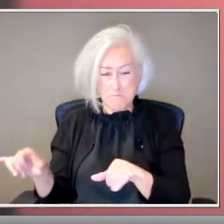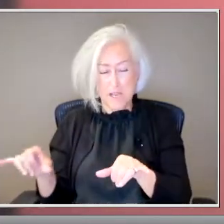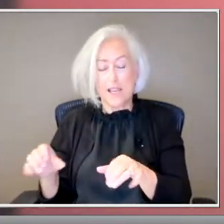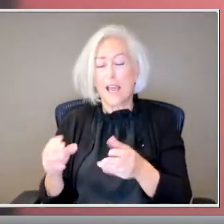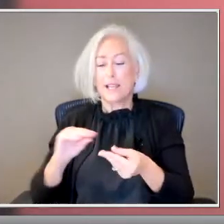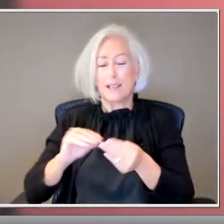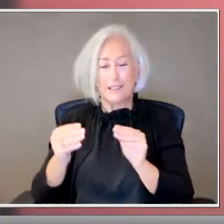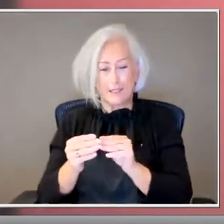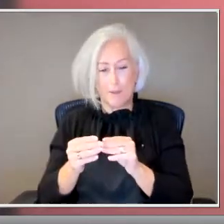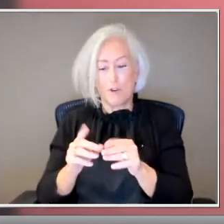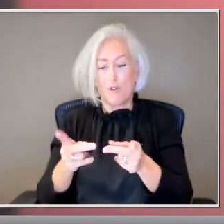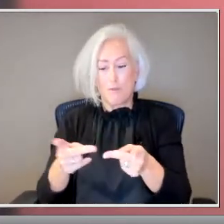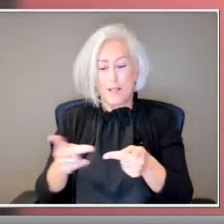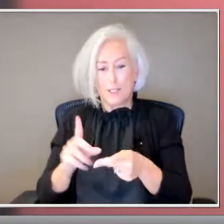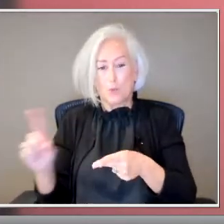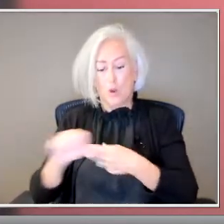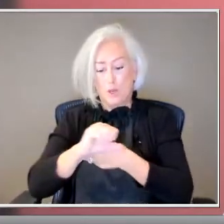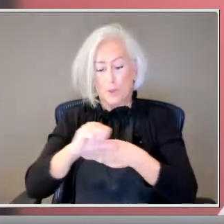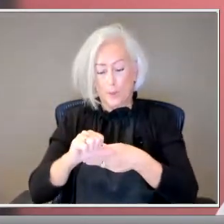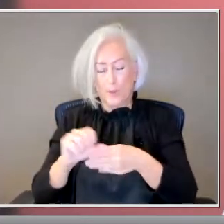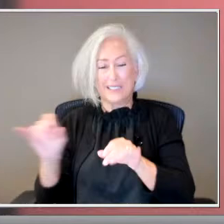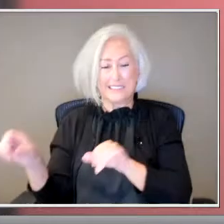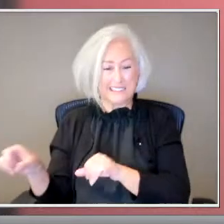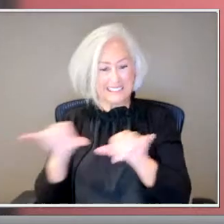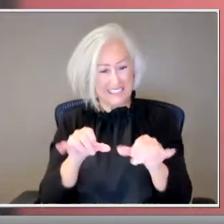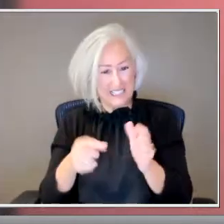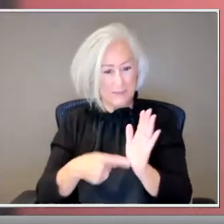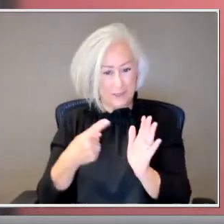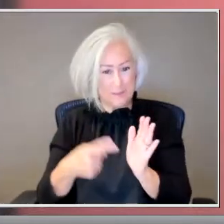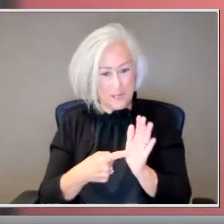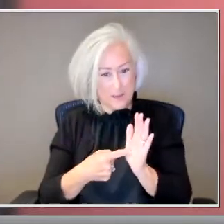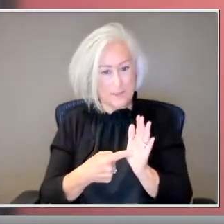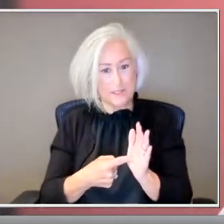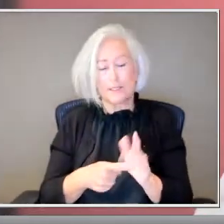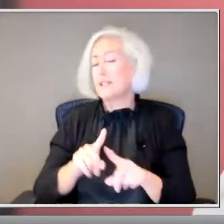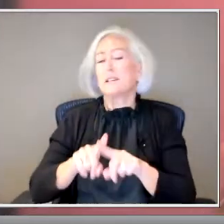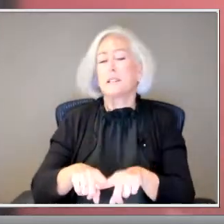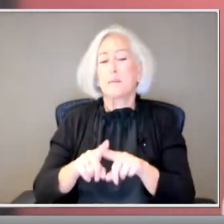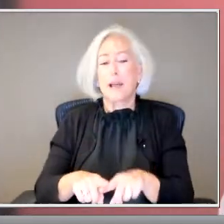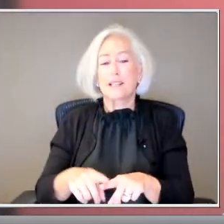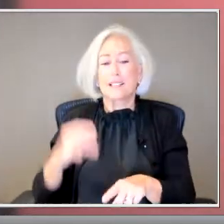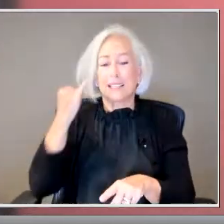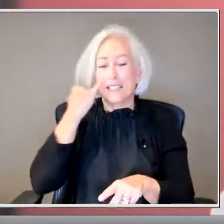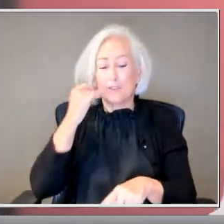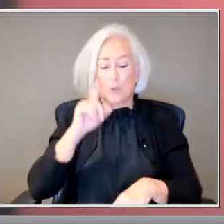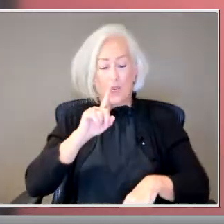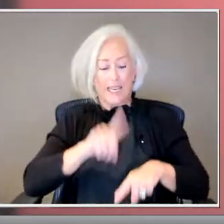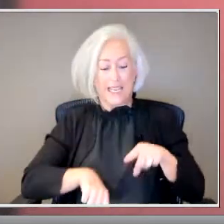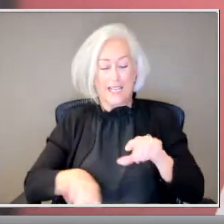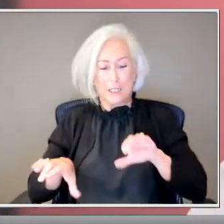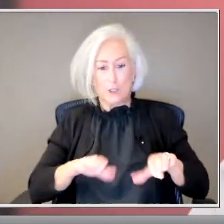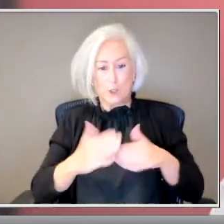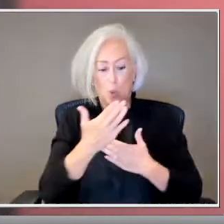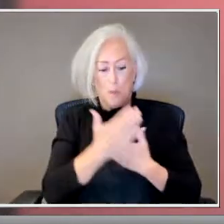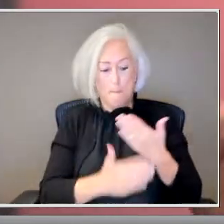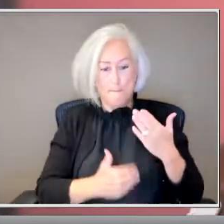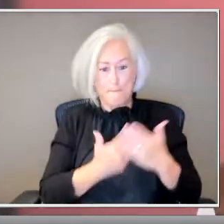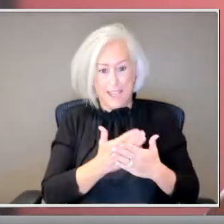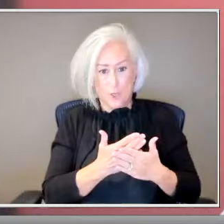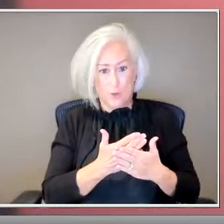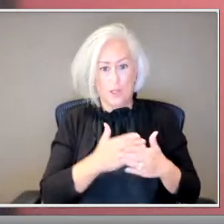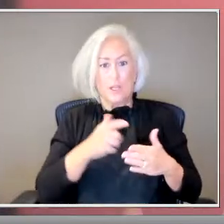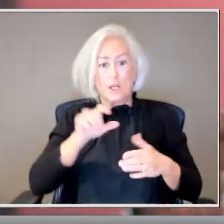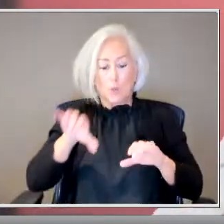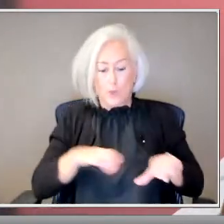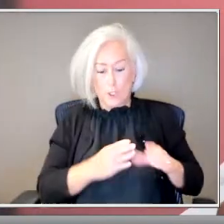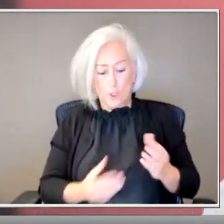in difficult, challenging procedures, sometimes when we are not able to get to it manually, we use more access sites, put in more